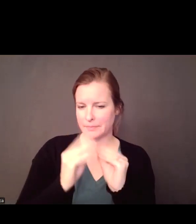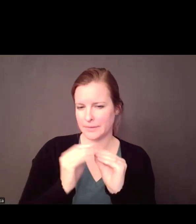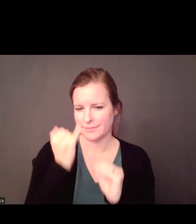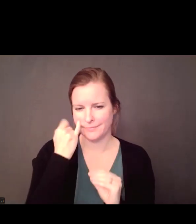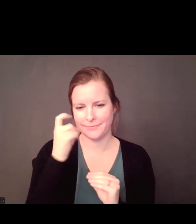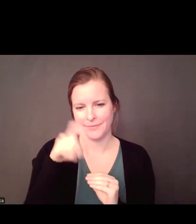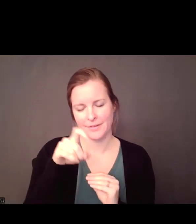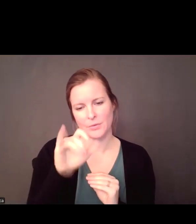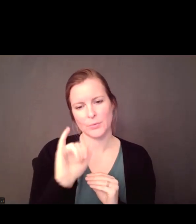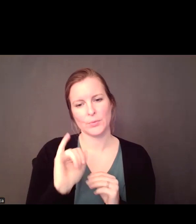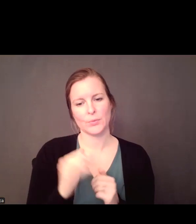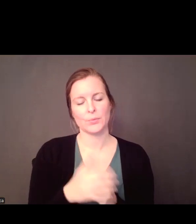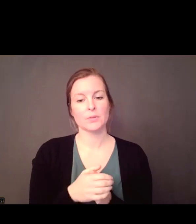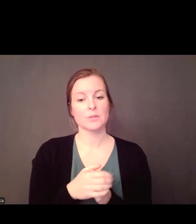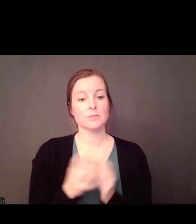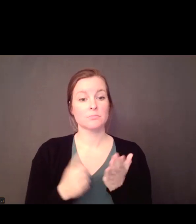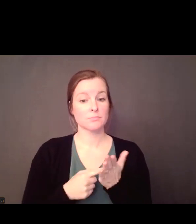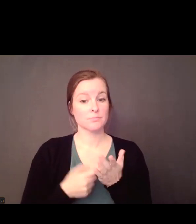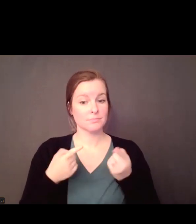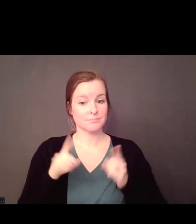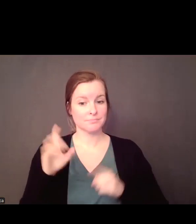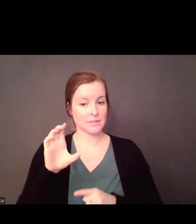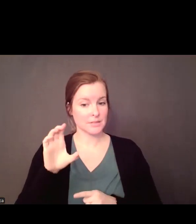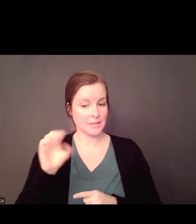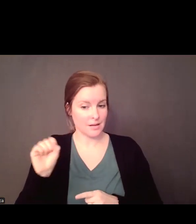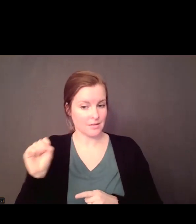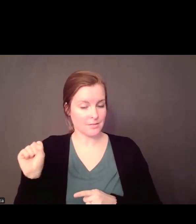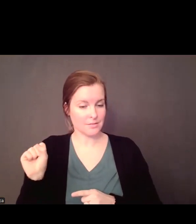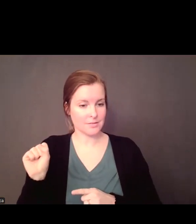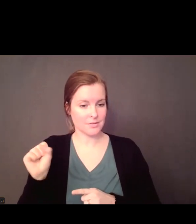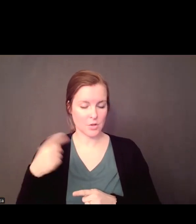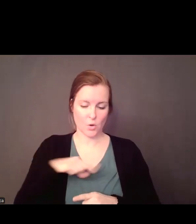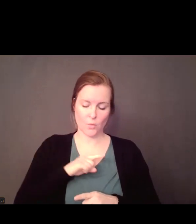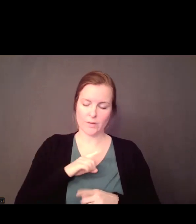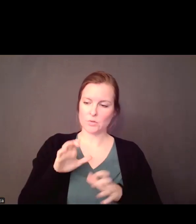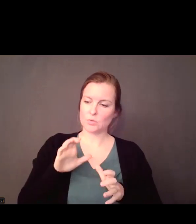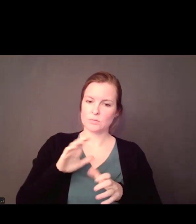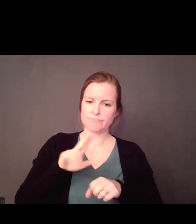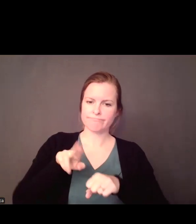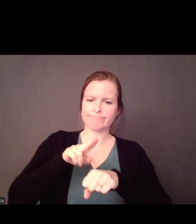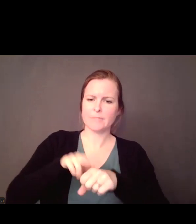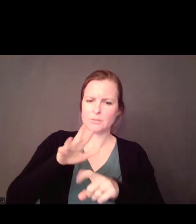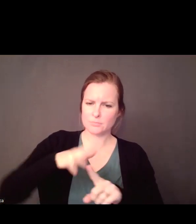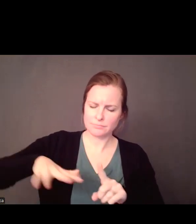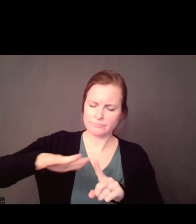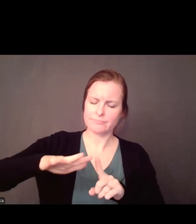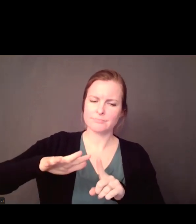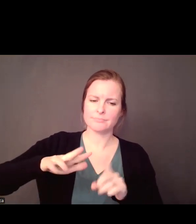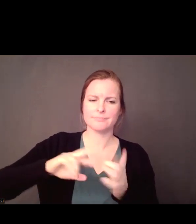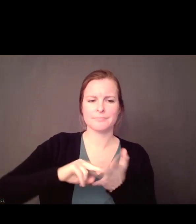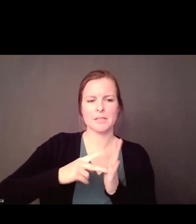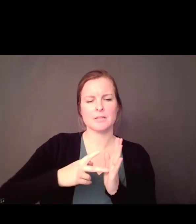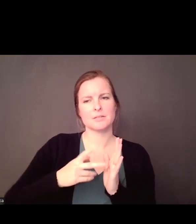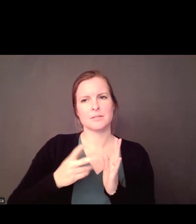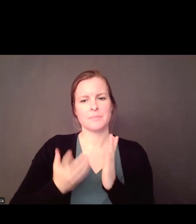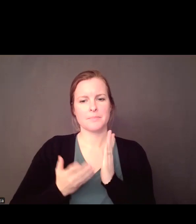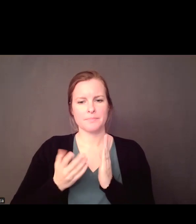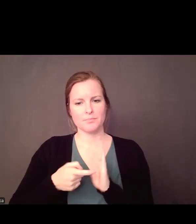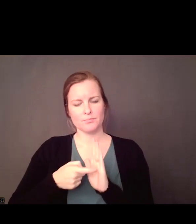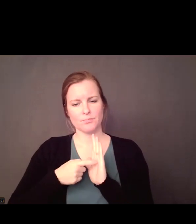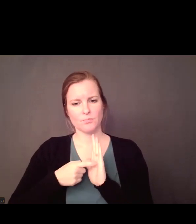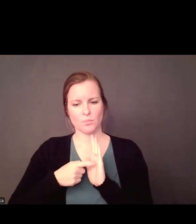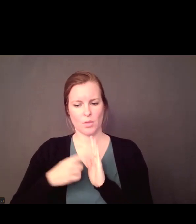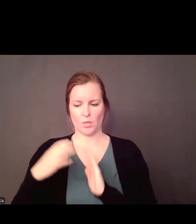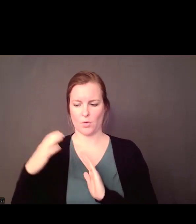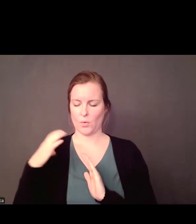Sometimes with CSS, because we're implementing in the natural environment, it might require that our